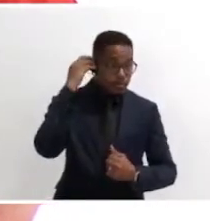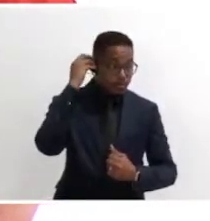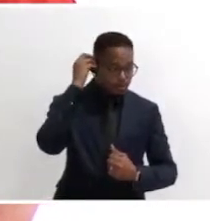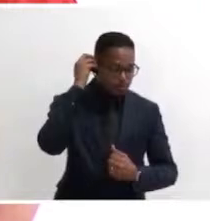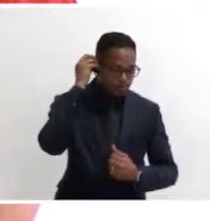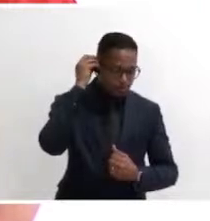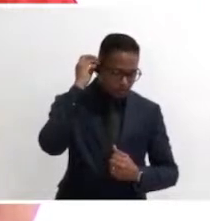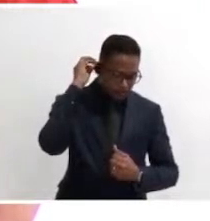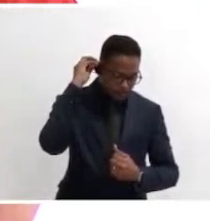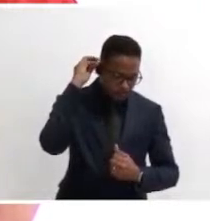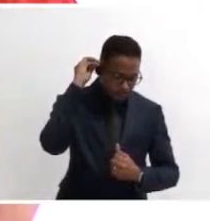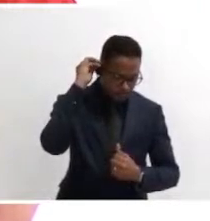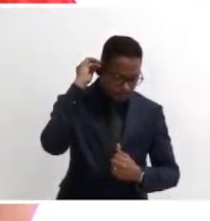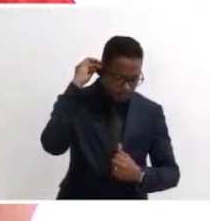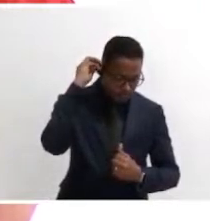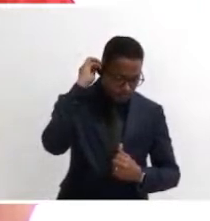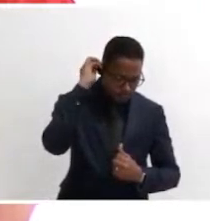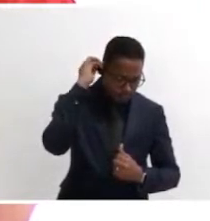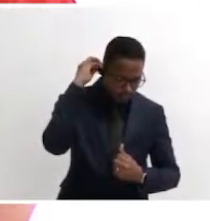And